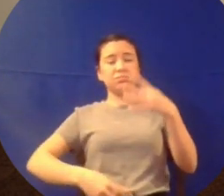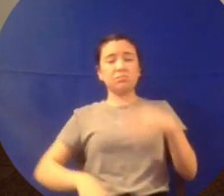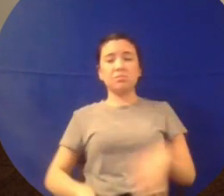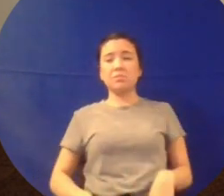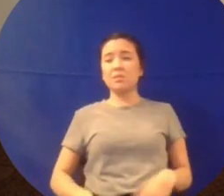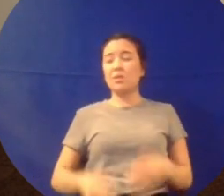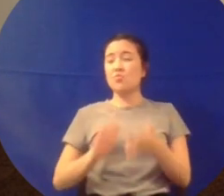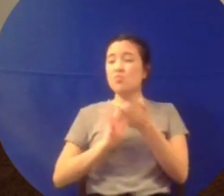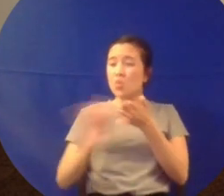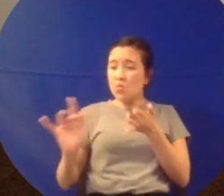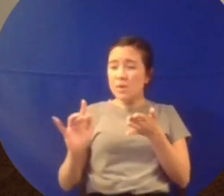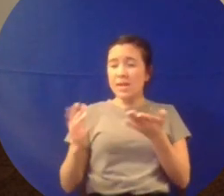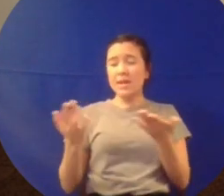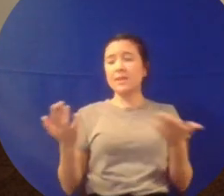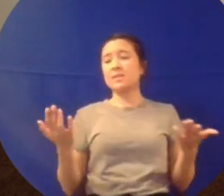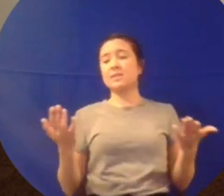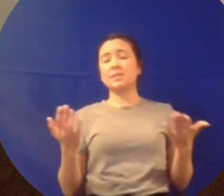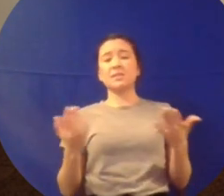rudeness,